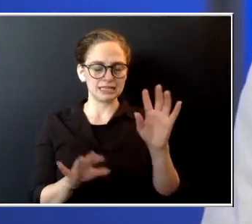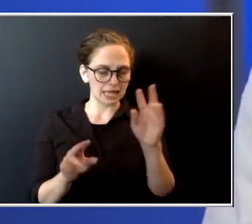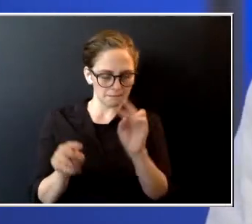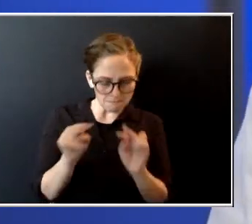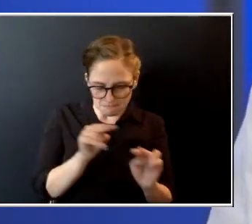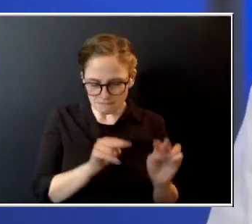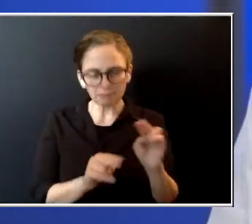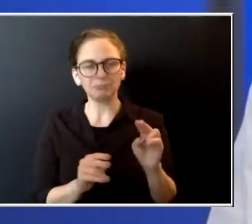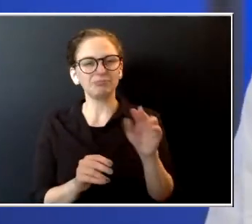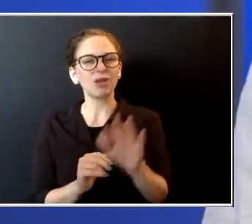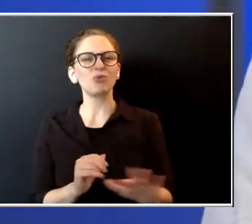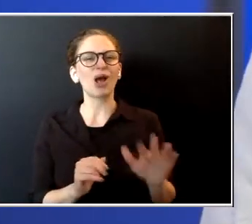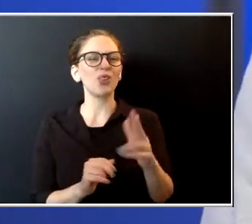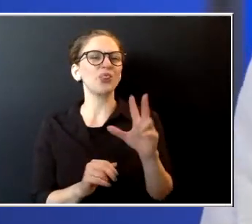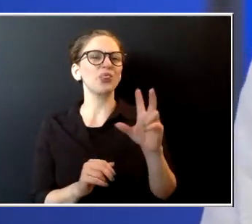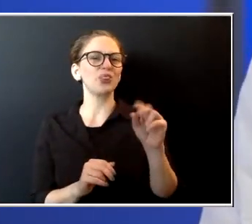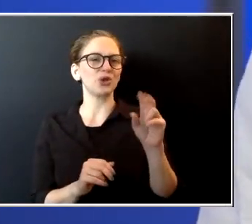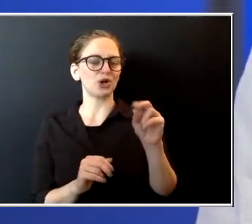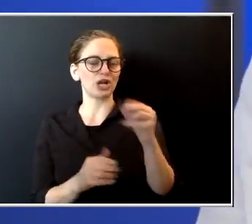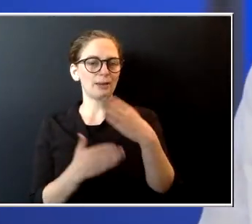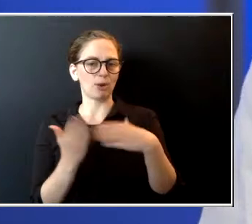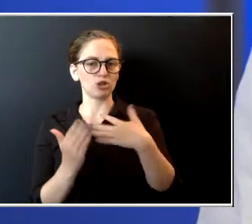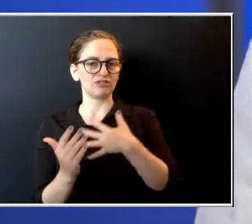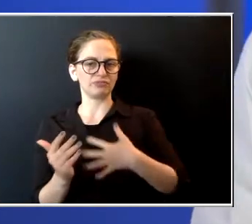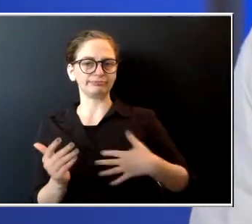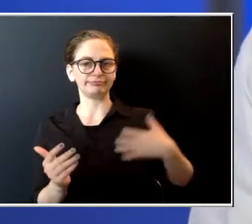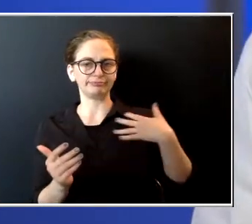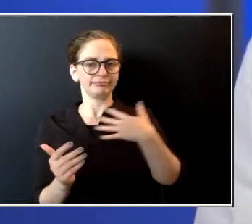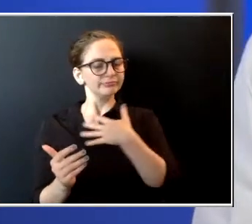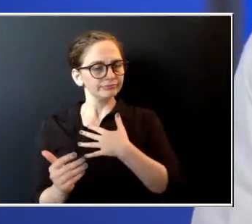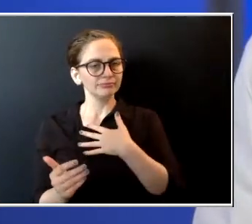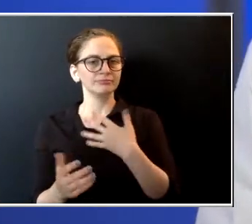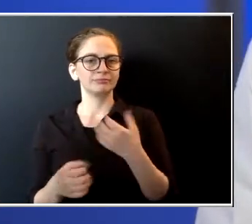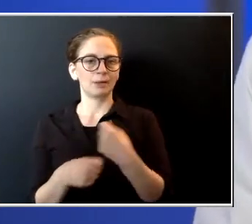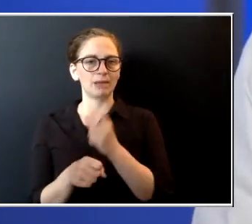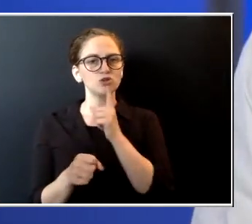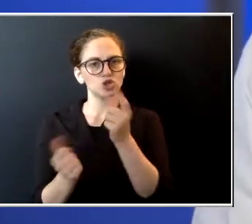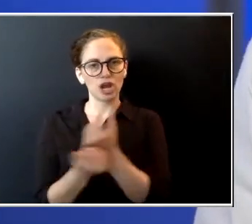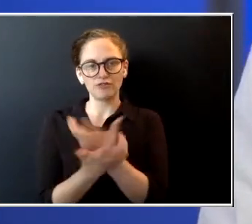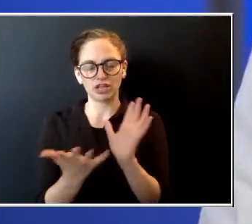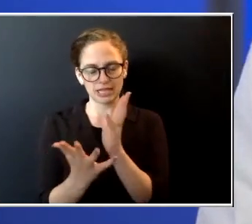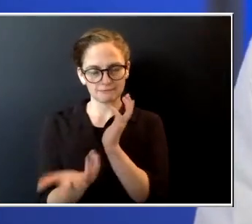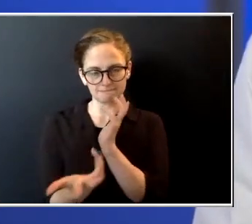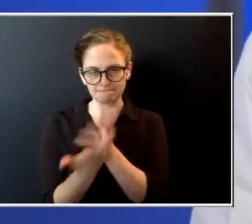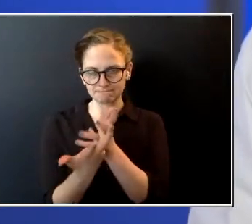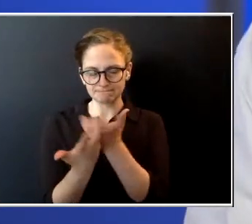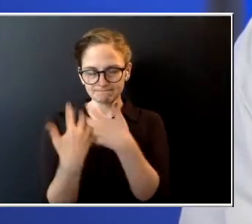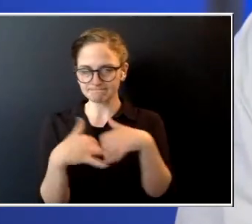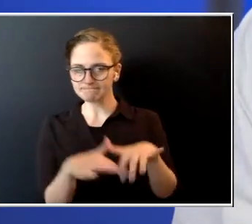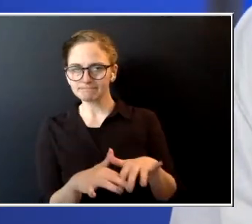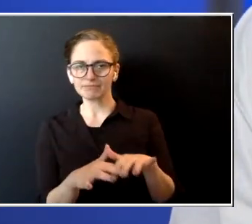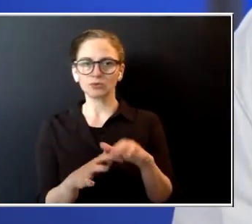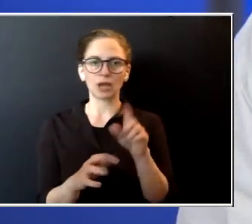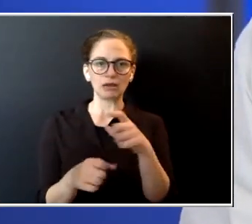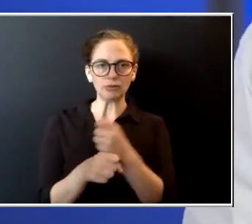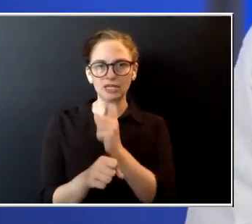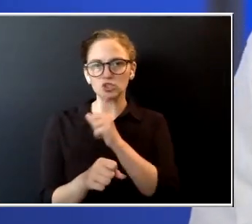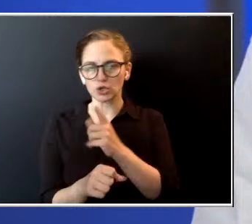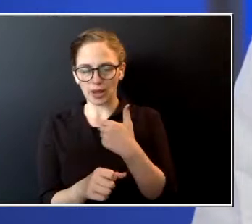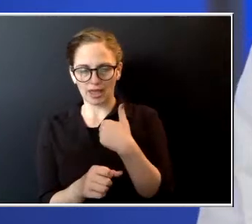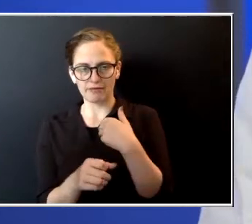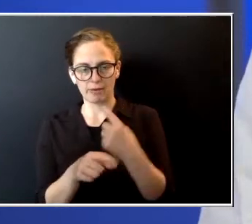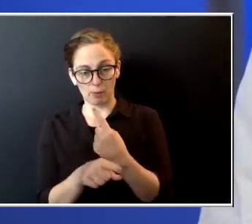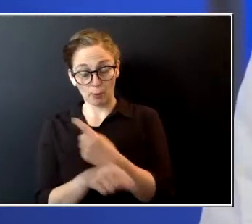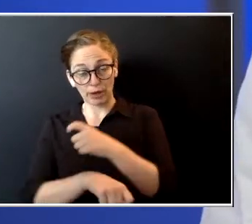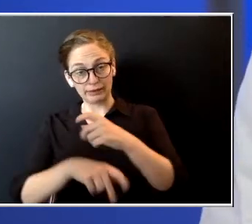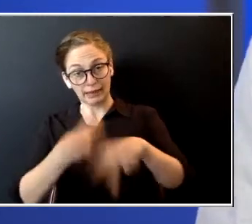different types of valve, and they all come in different sizes. So we have to make sure that there's an appropriate type and size that would fit a patient. Yeah. And then